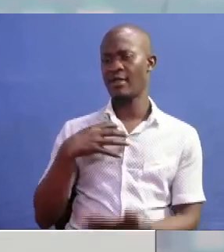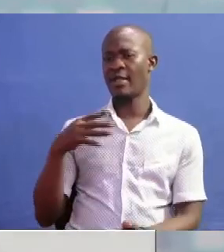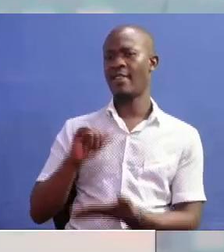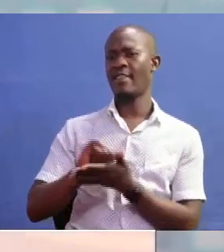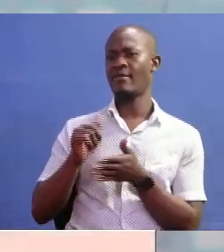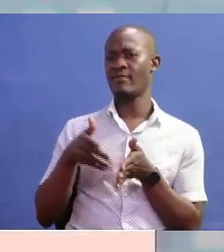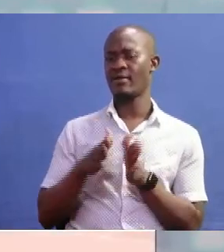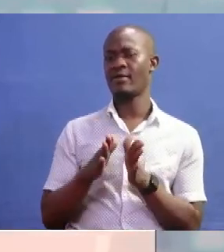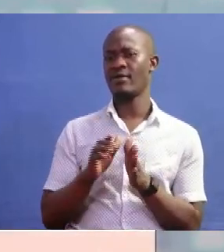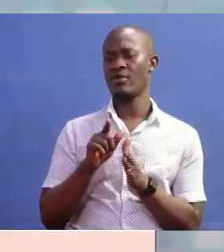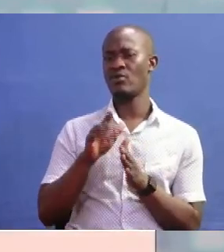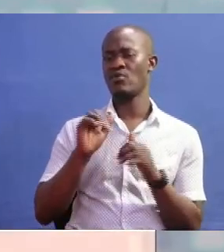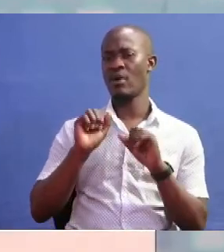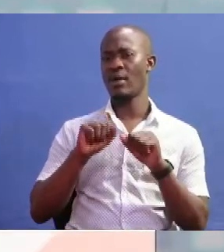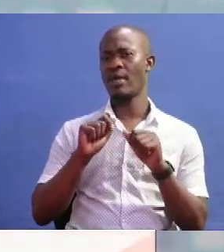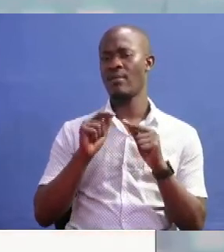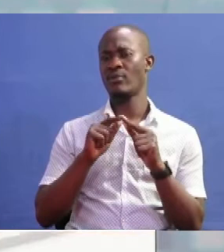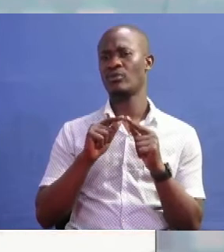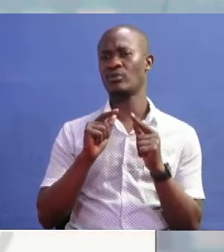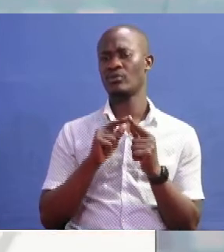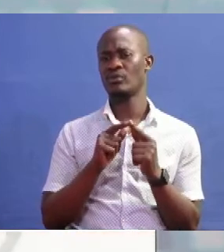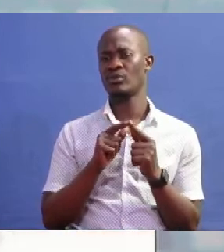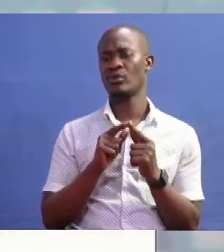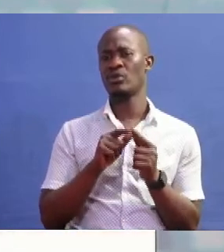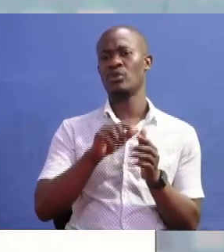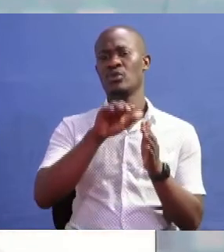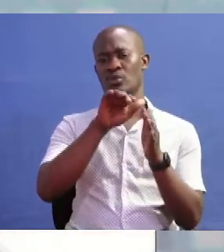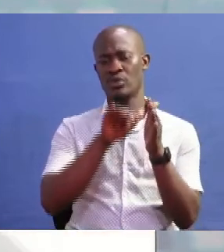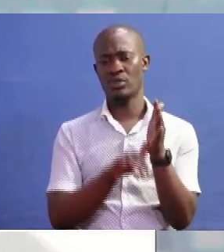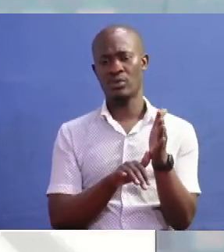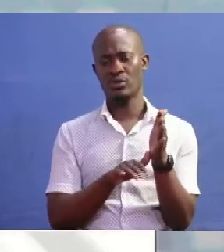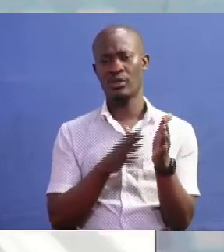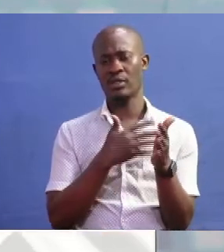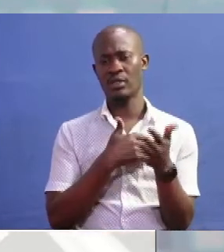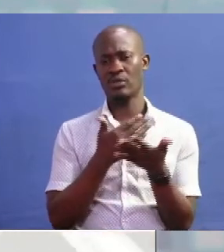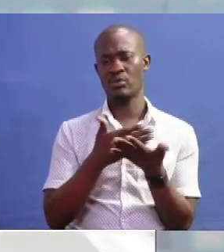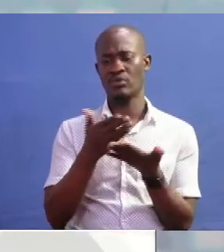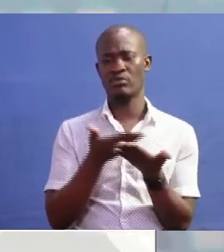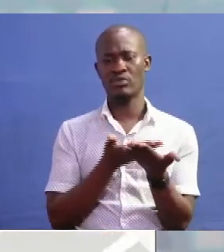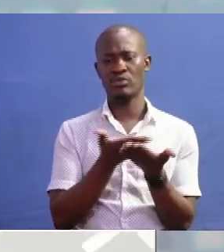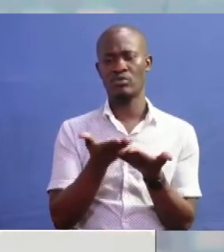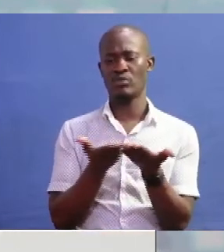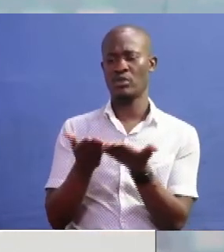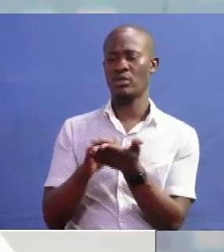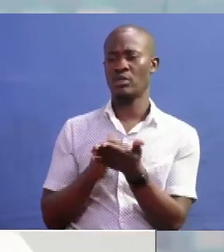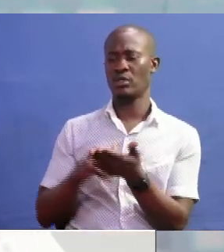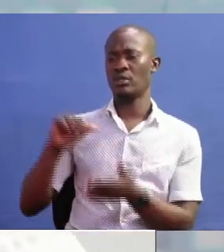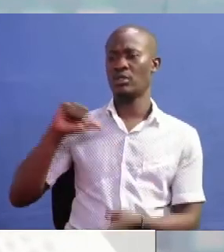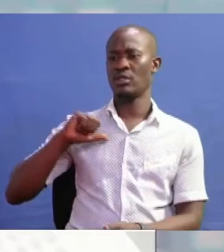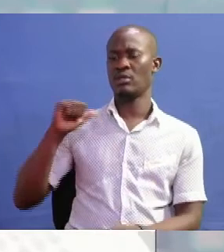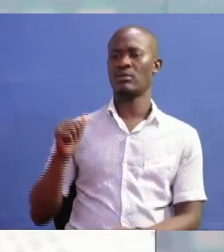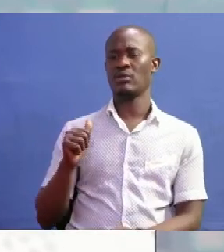way you are able to reduce and to spread the risk that are involved in